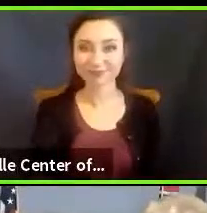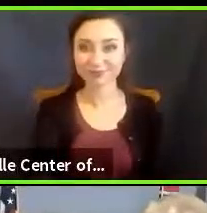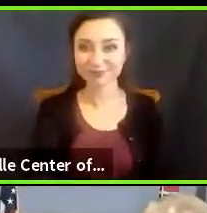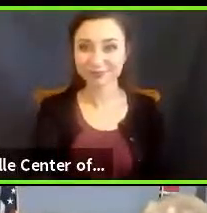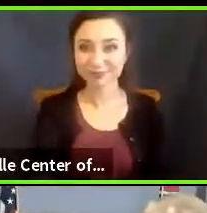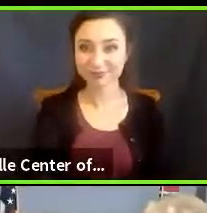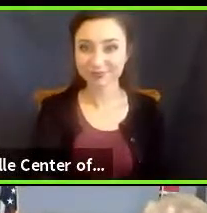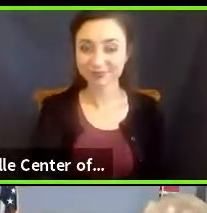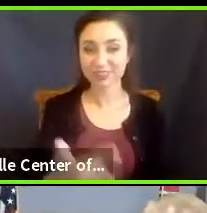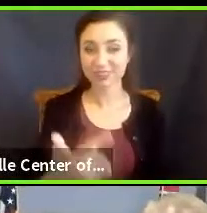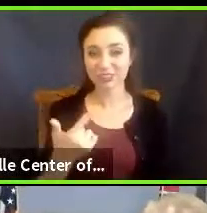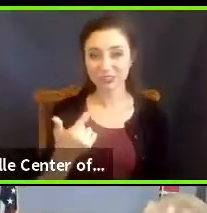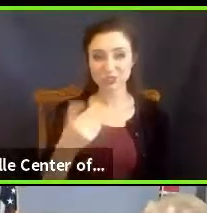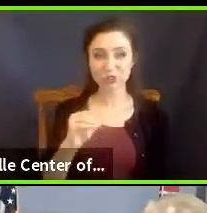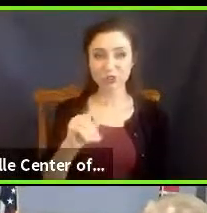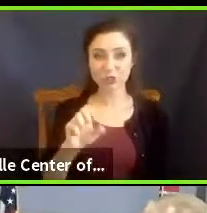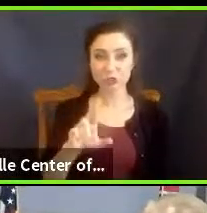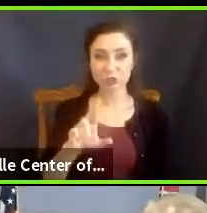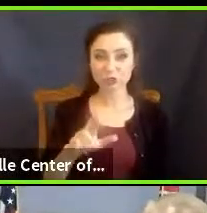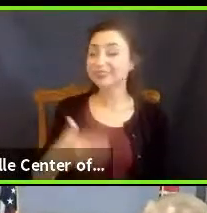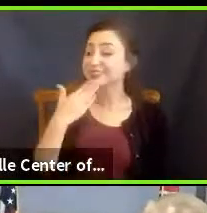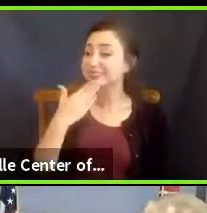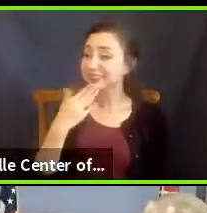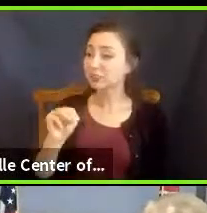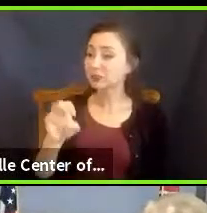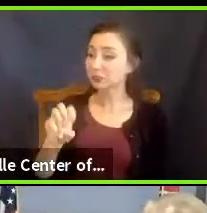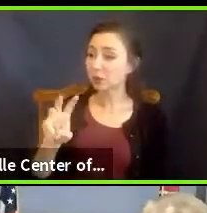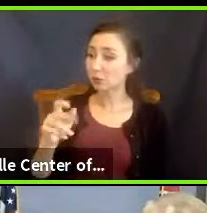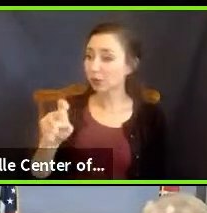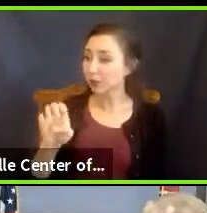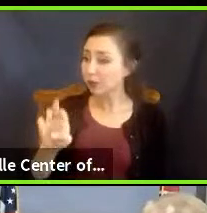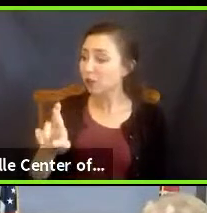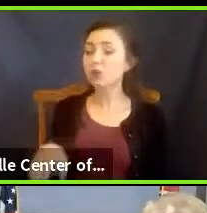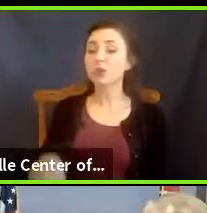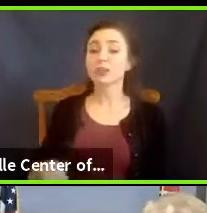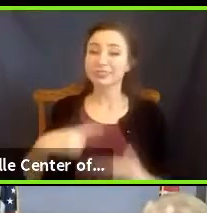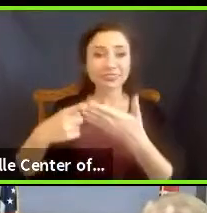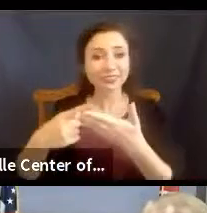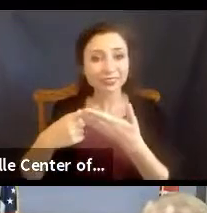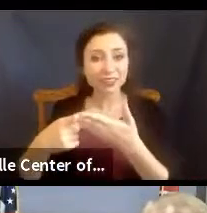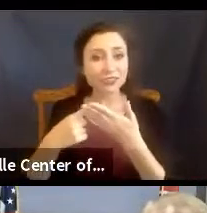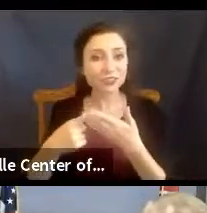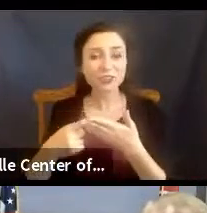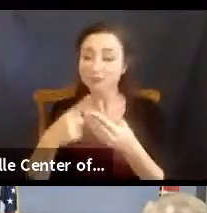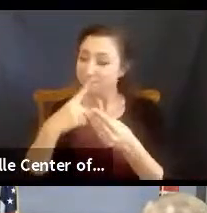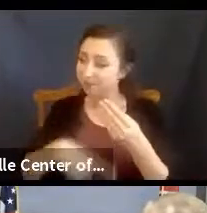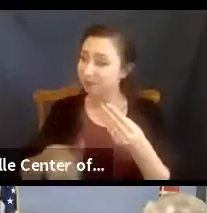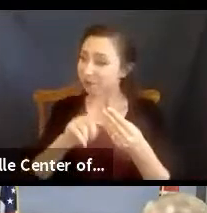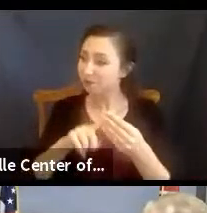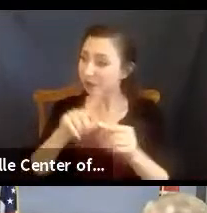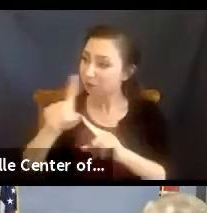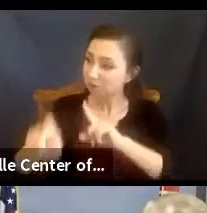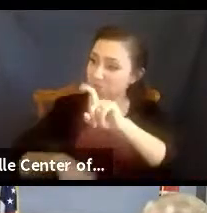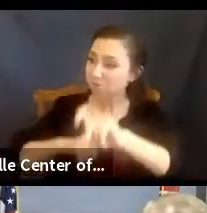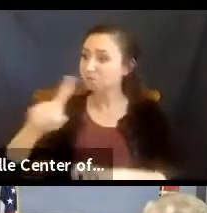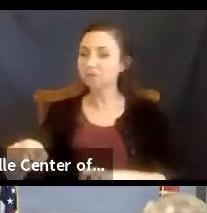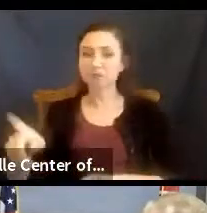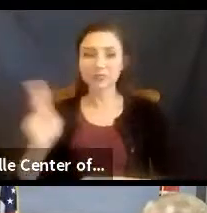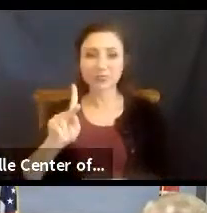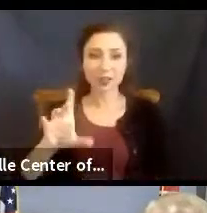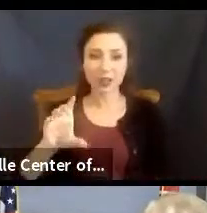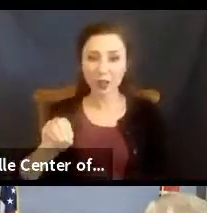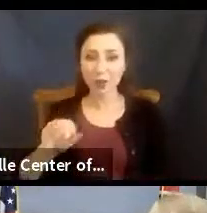Thank you, Ms. Wagner. Any questions, points, discussion about Knox County Schools data?